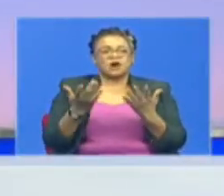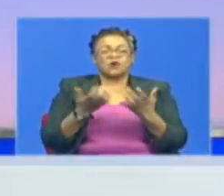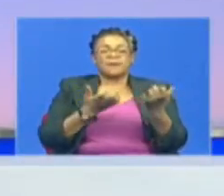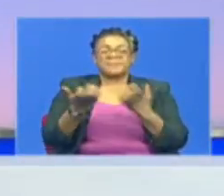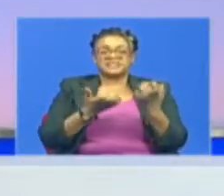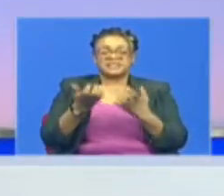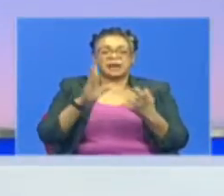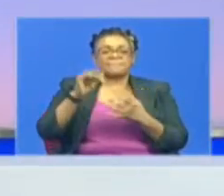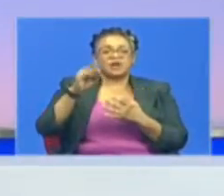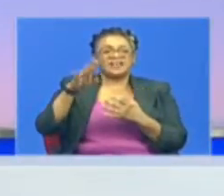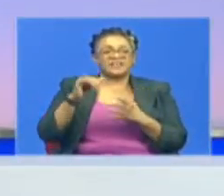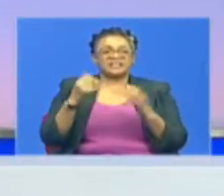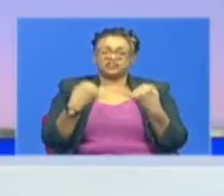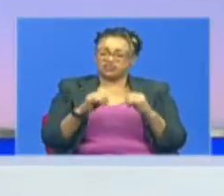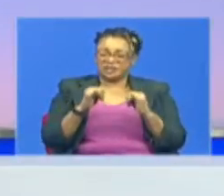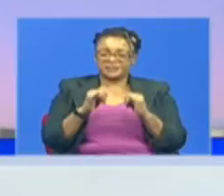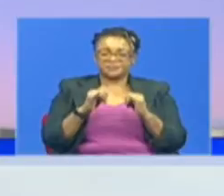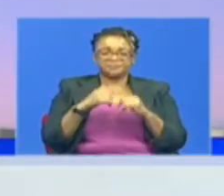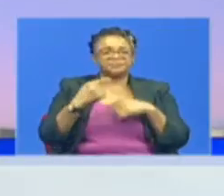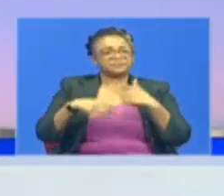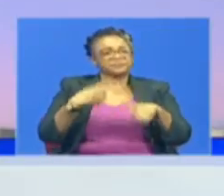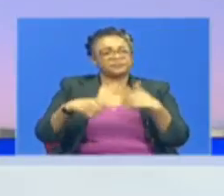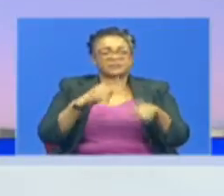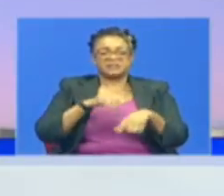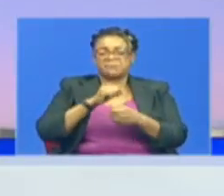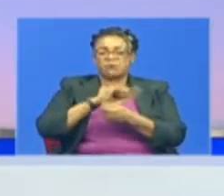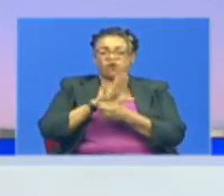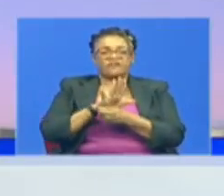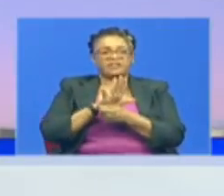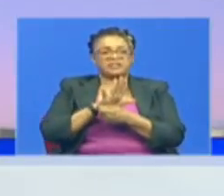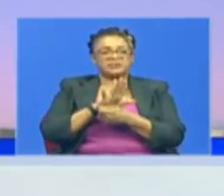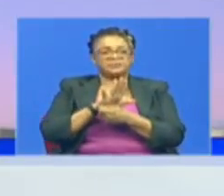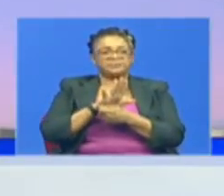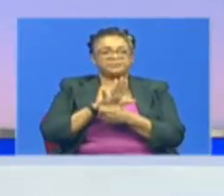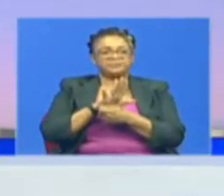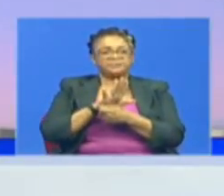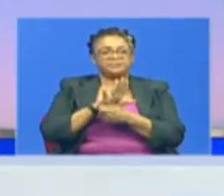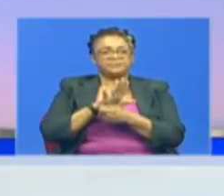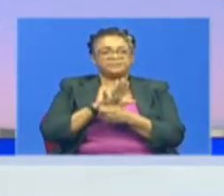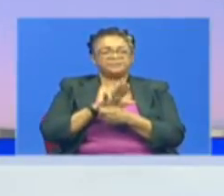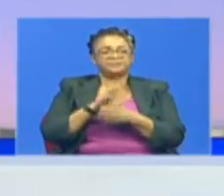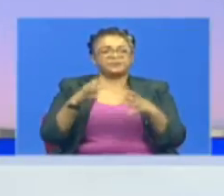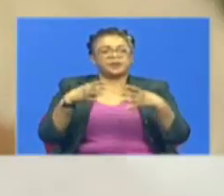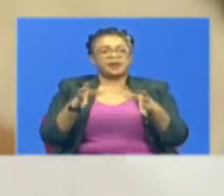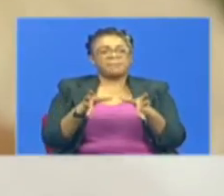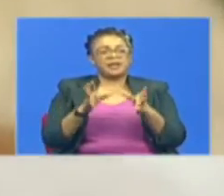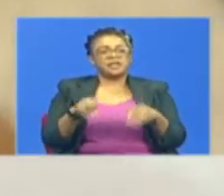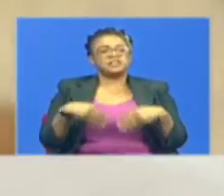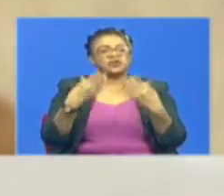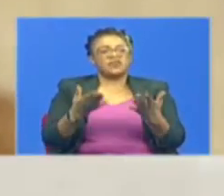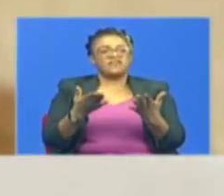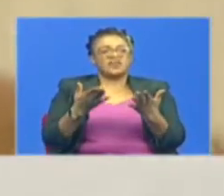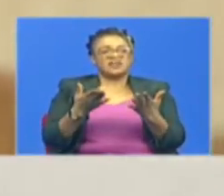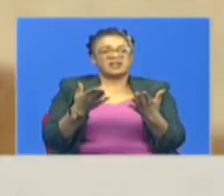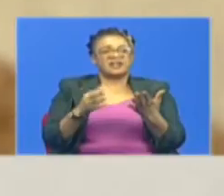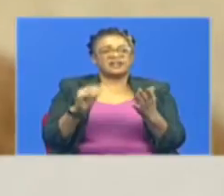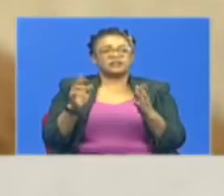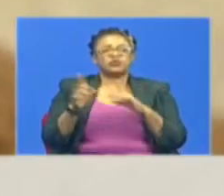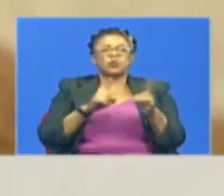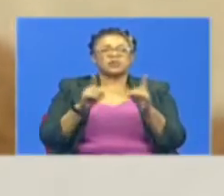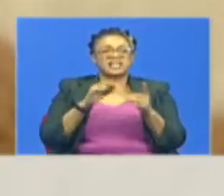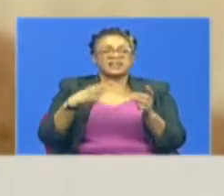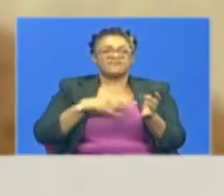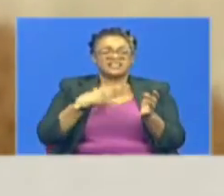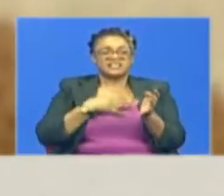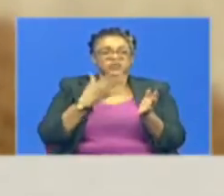is trying to keep afloat during the COVID-19 pandemic. One company is offering virtual tours and visits